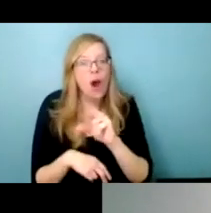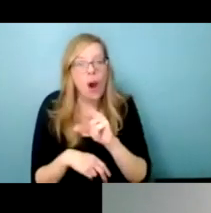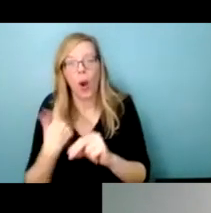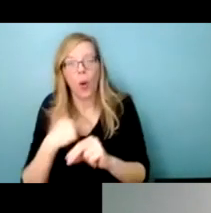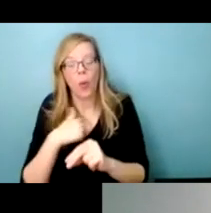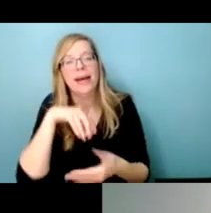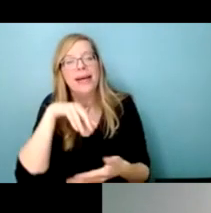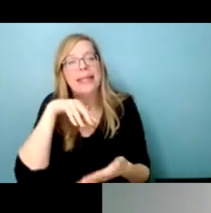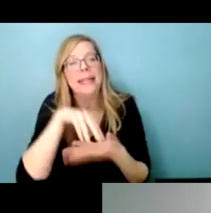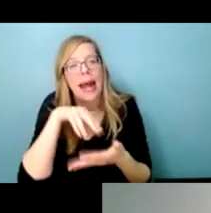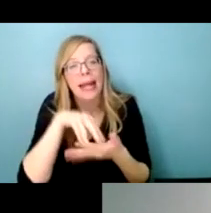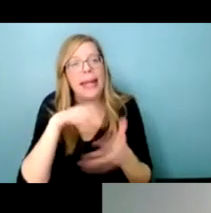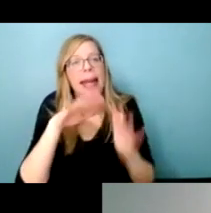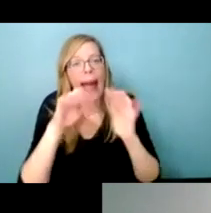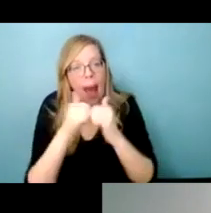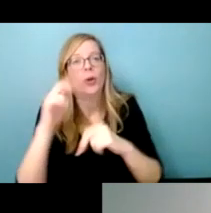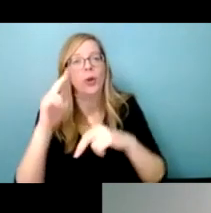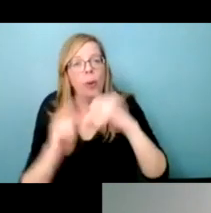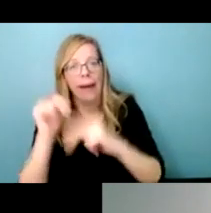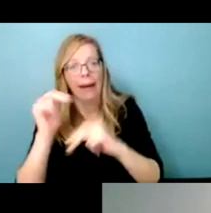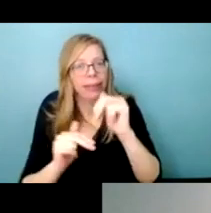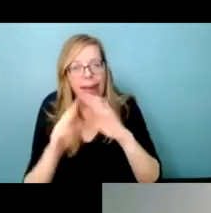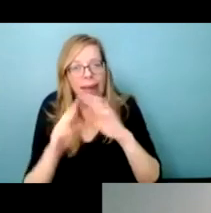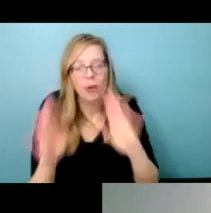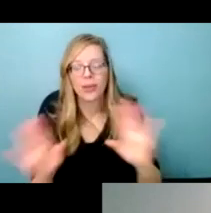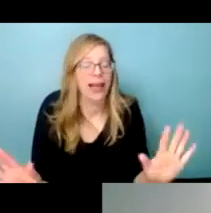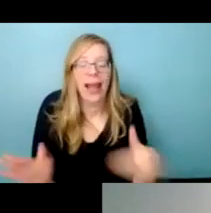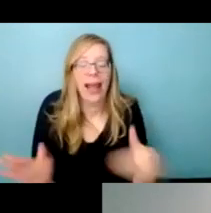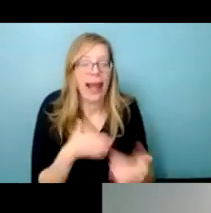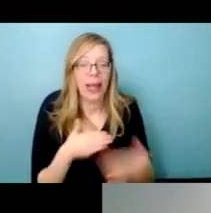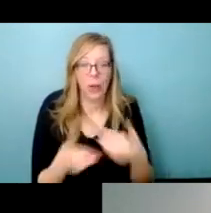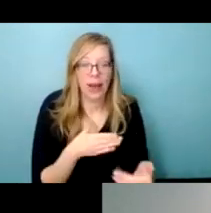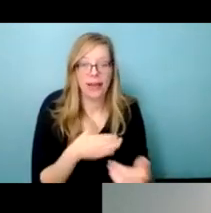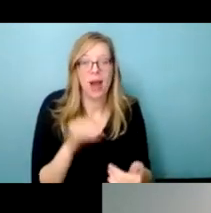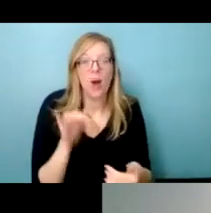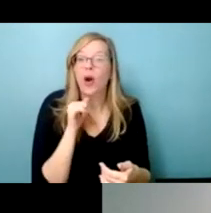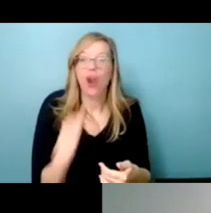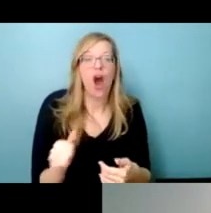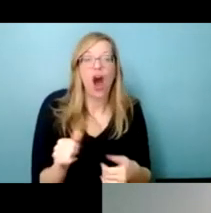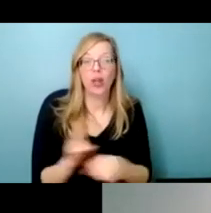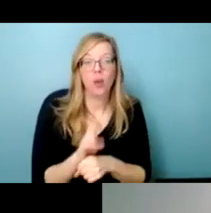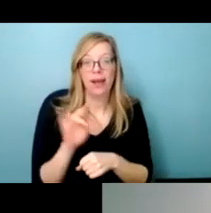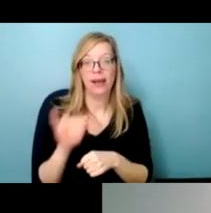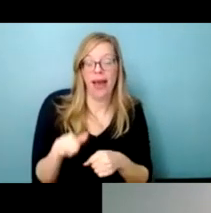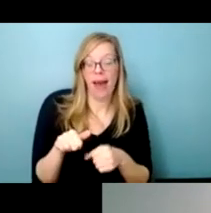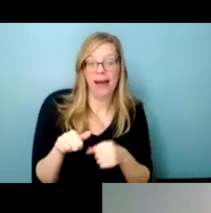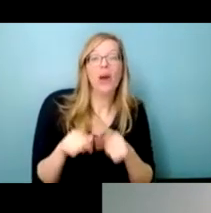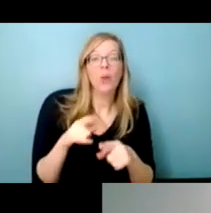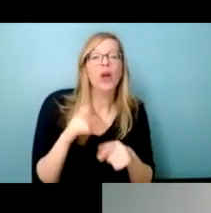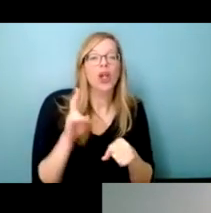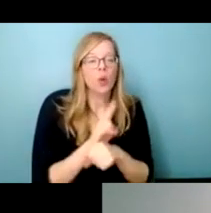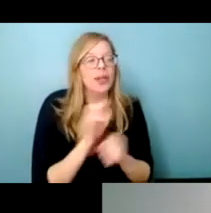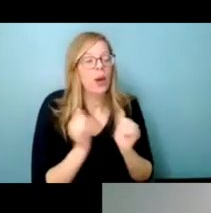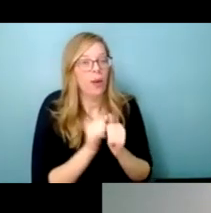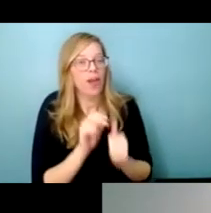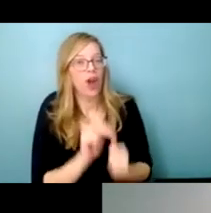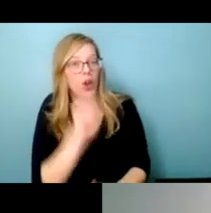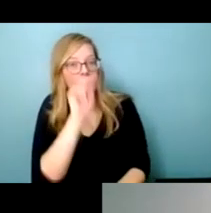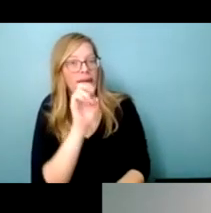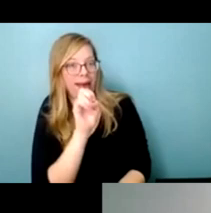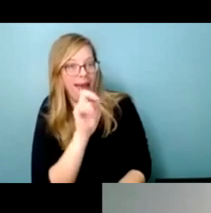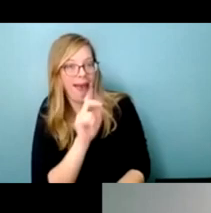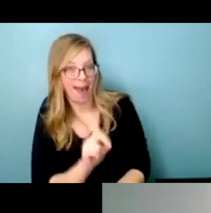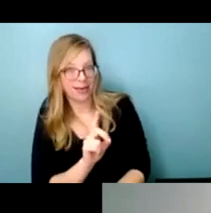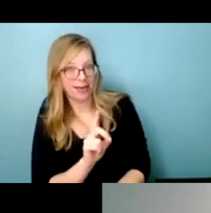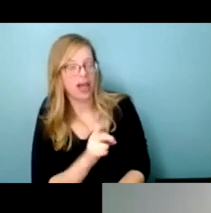We just studied how to build housing. Anyway, moral of the story is we're now taking that study and we're moving forward with partners like North End Renewal Corporation to address the